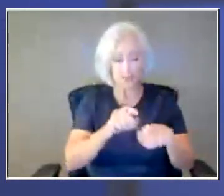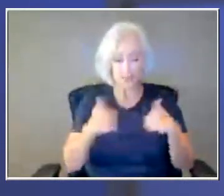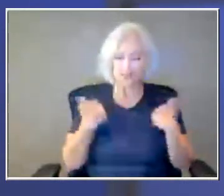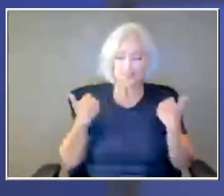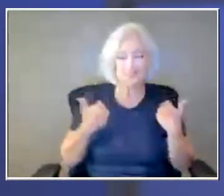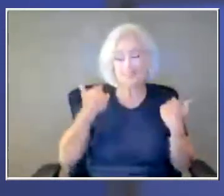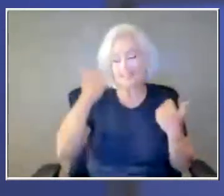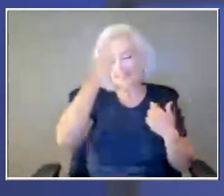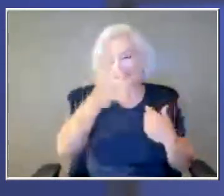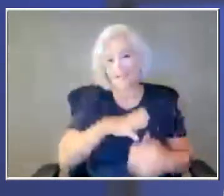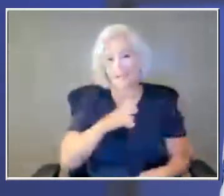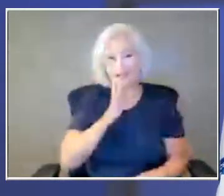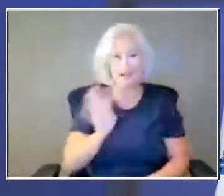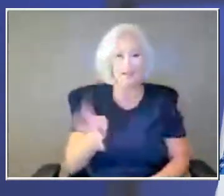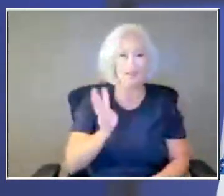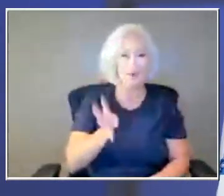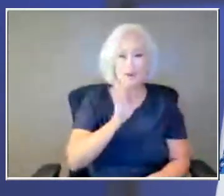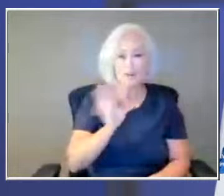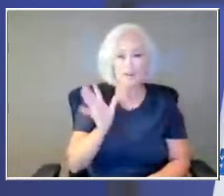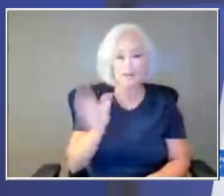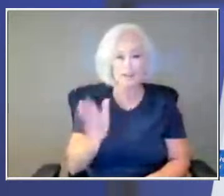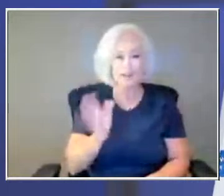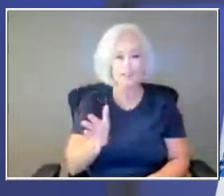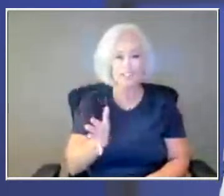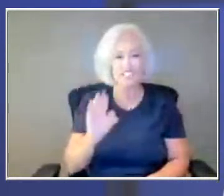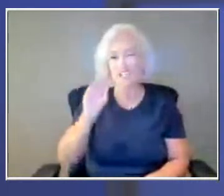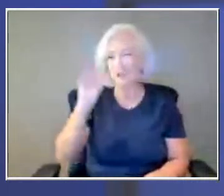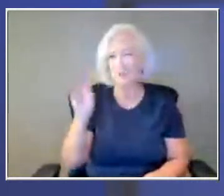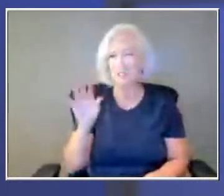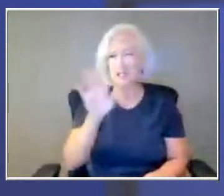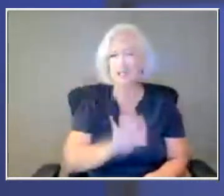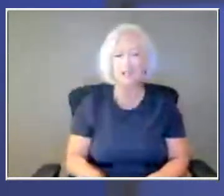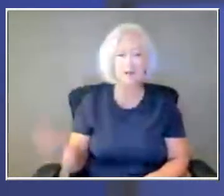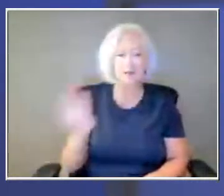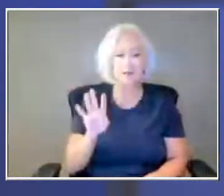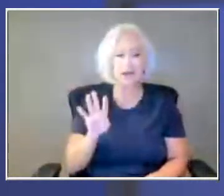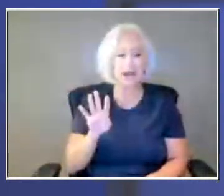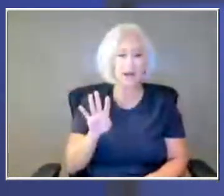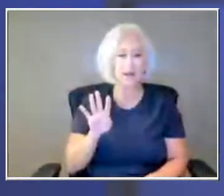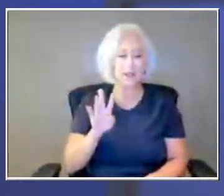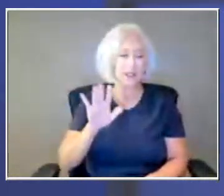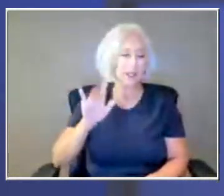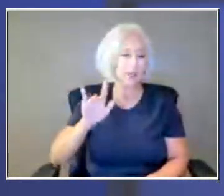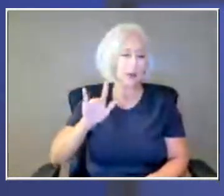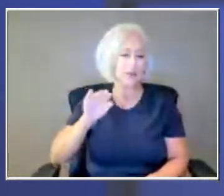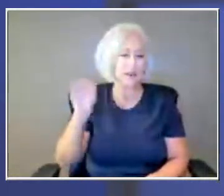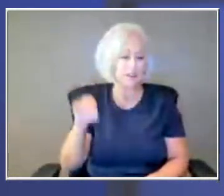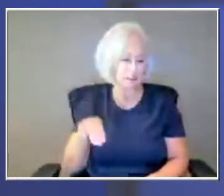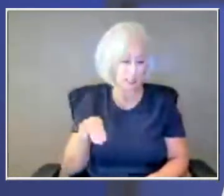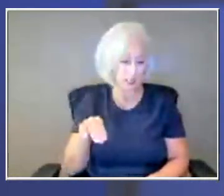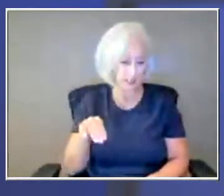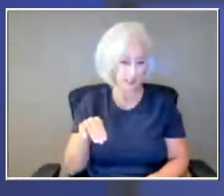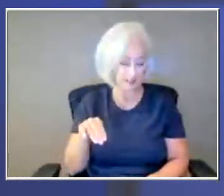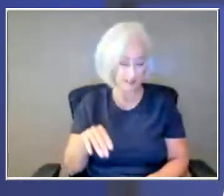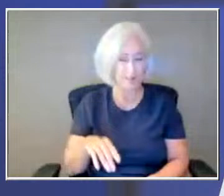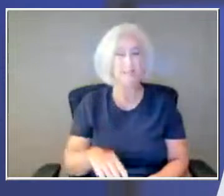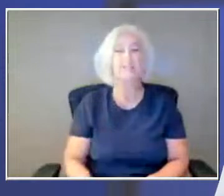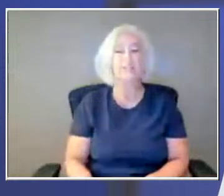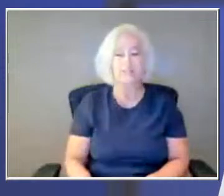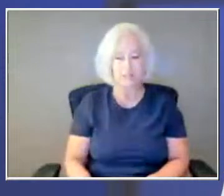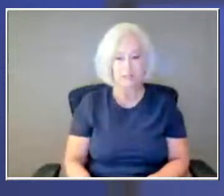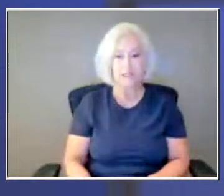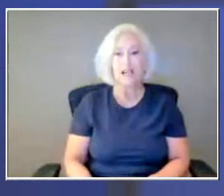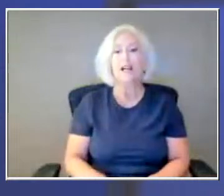50 who have high risk, the rate's only somewhere around maybe a quarter of patients. We do better in the subsequent couple of decades and then worse